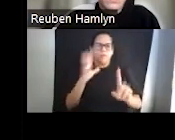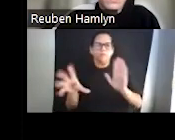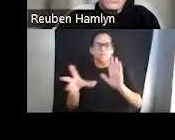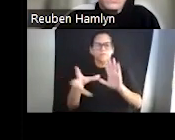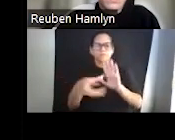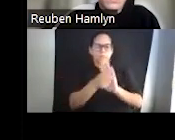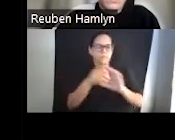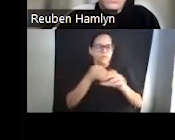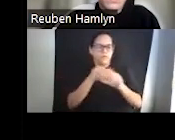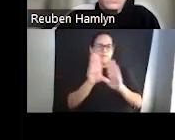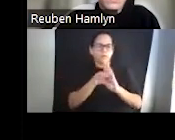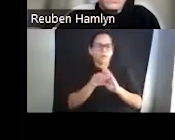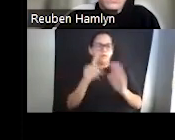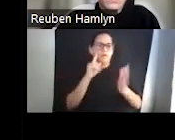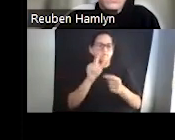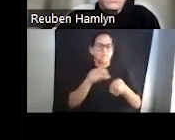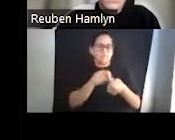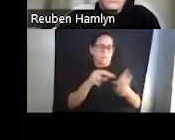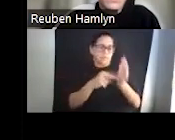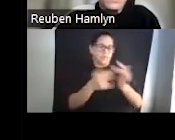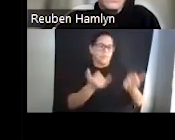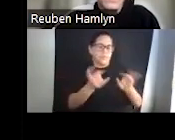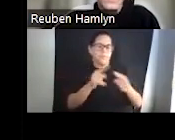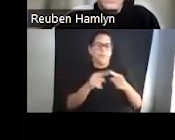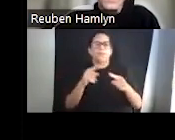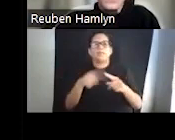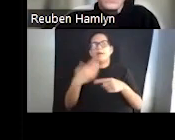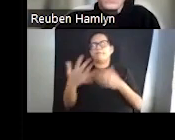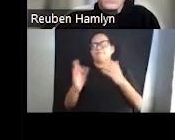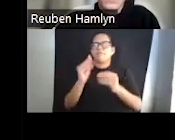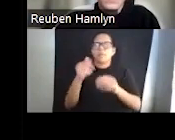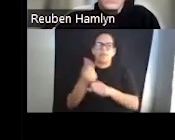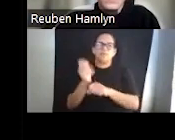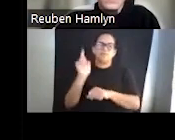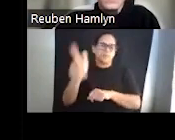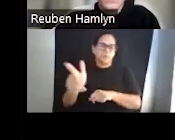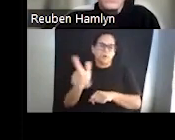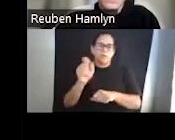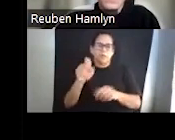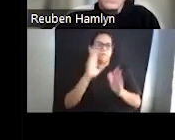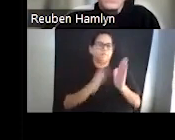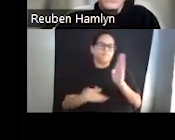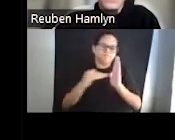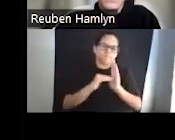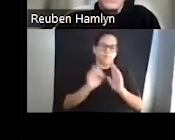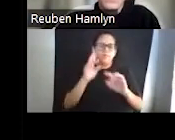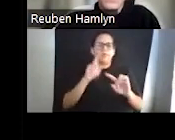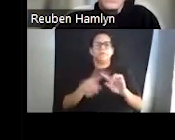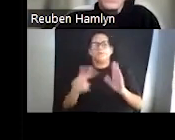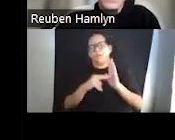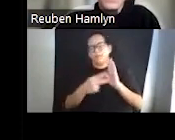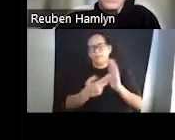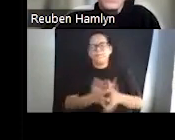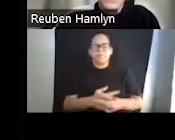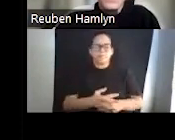footage for certain purposes today, but then in a few years' time, maybe revisit or reclaim for other different purposes.